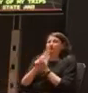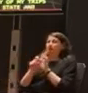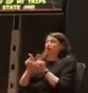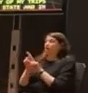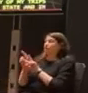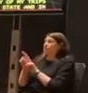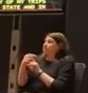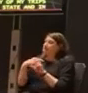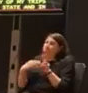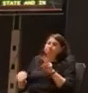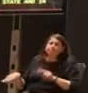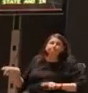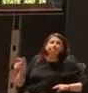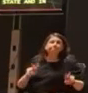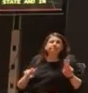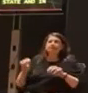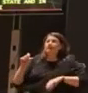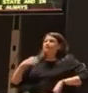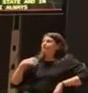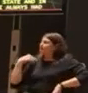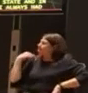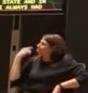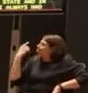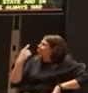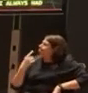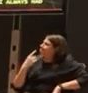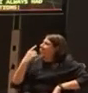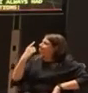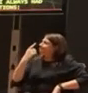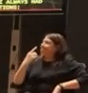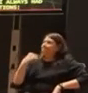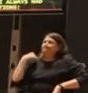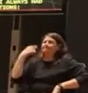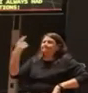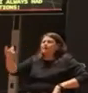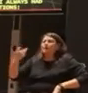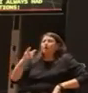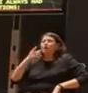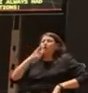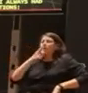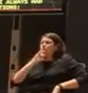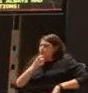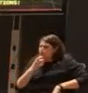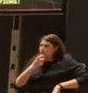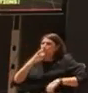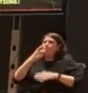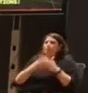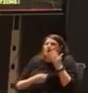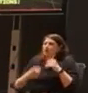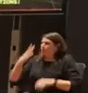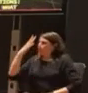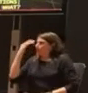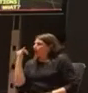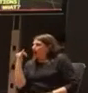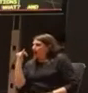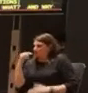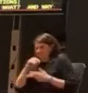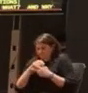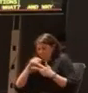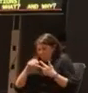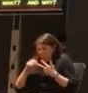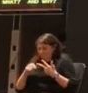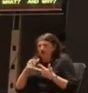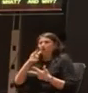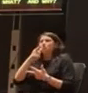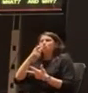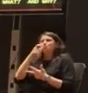I always had these questions: who, what, why?